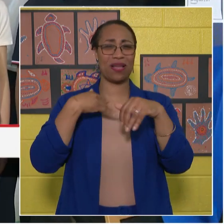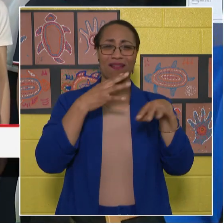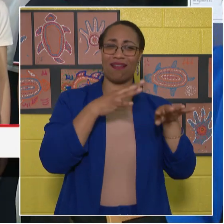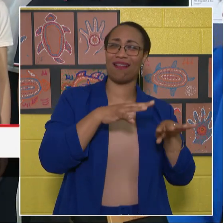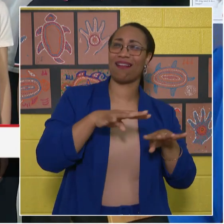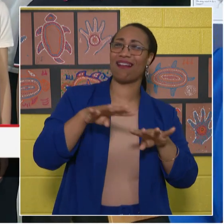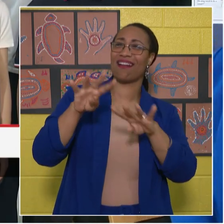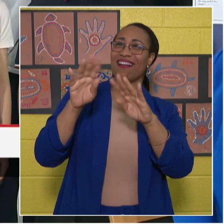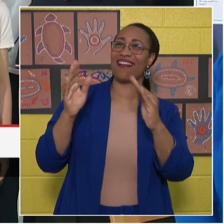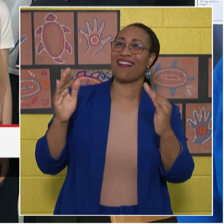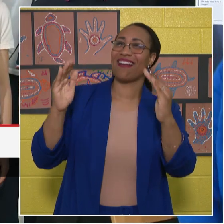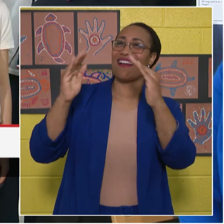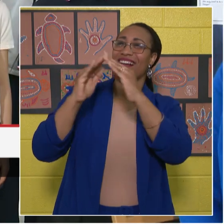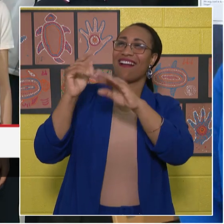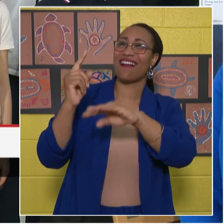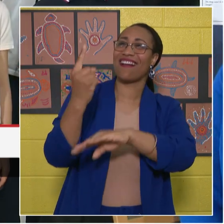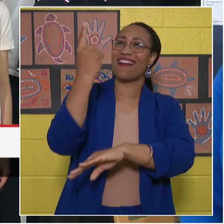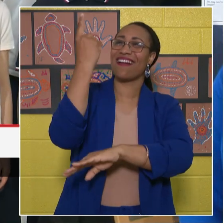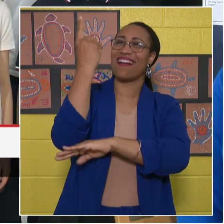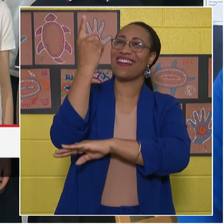to Washington,